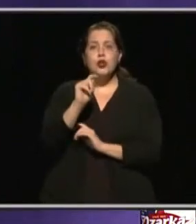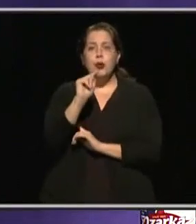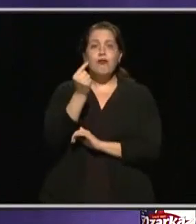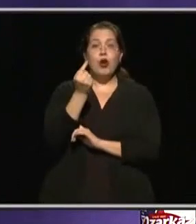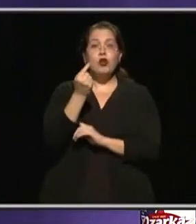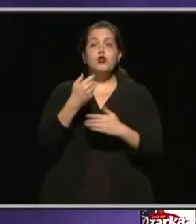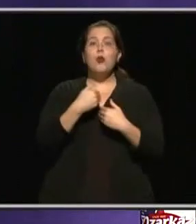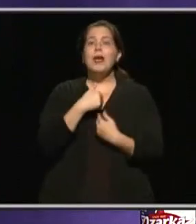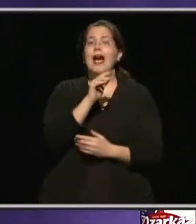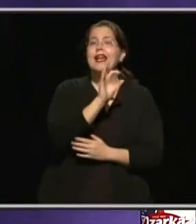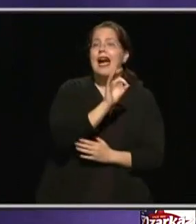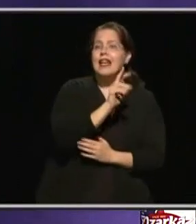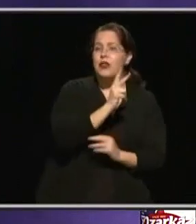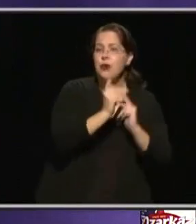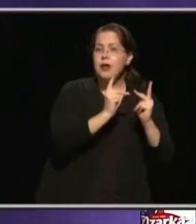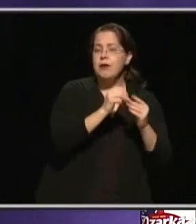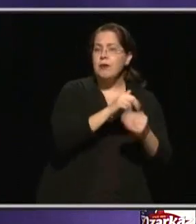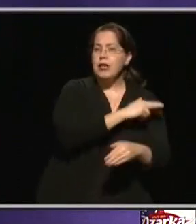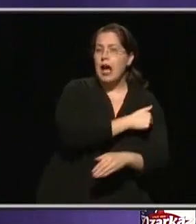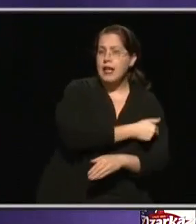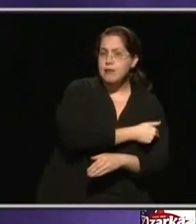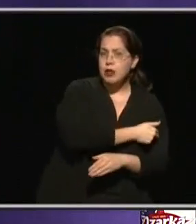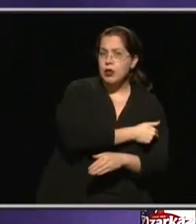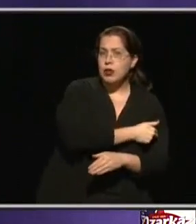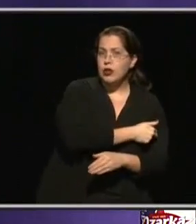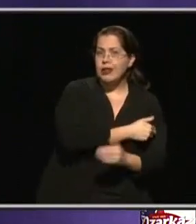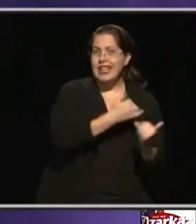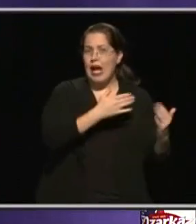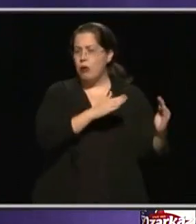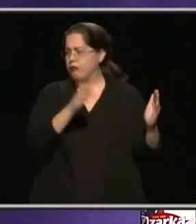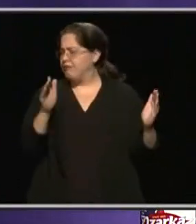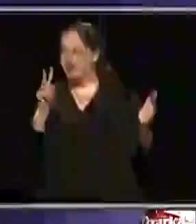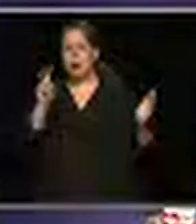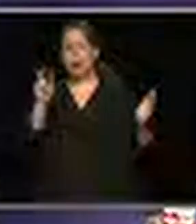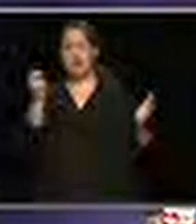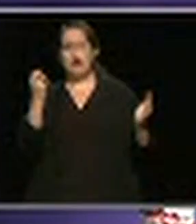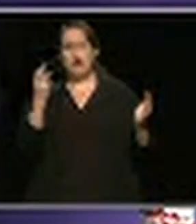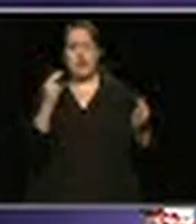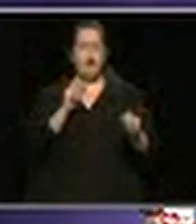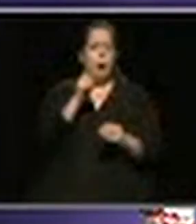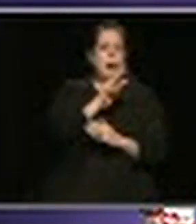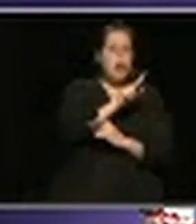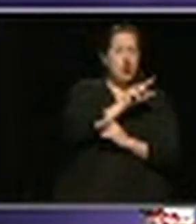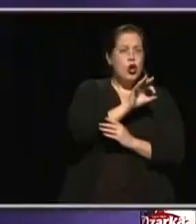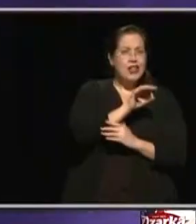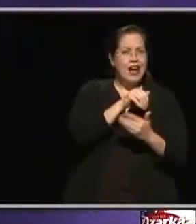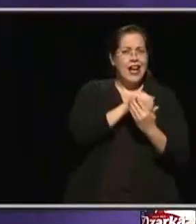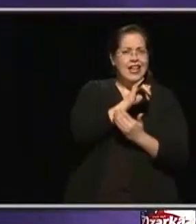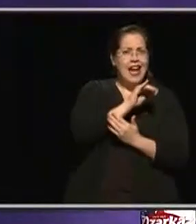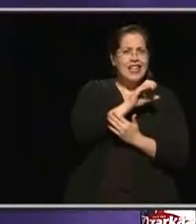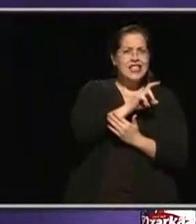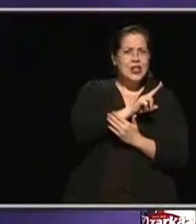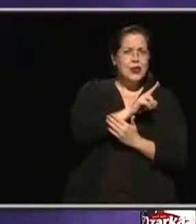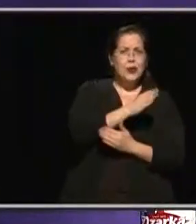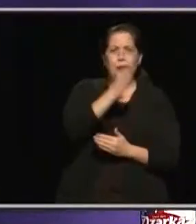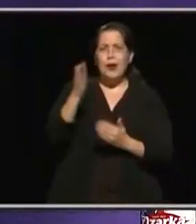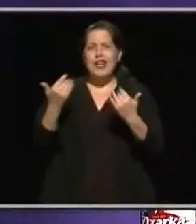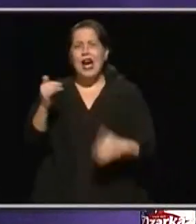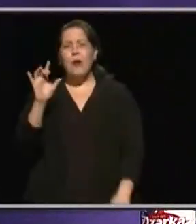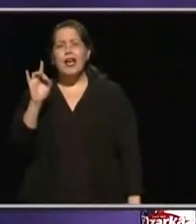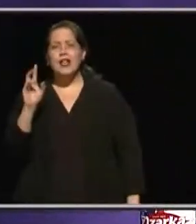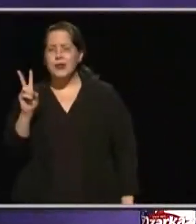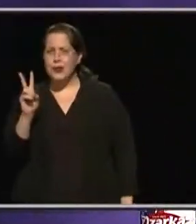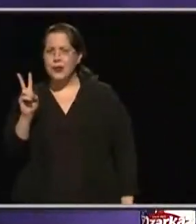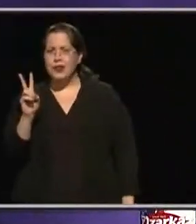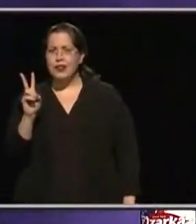we only had 93 people in the hospital, 212 now. We only had 39 in ICU at that time. Now we got